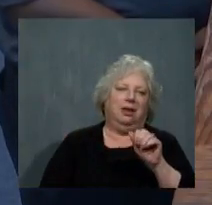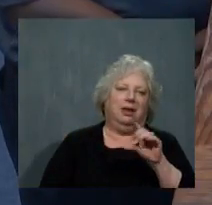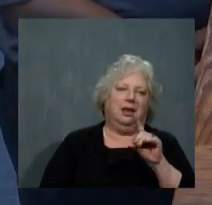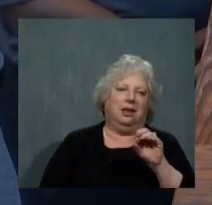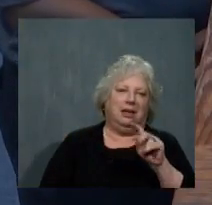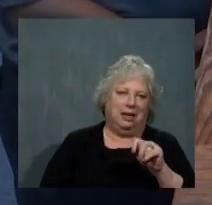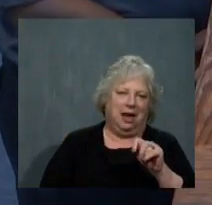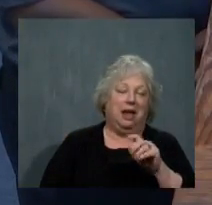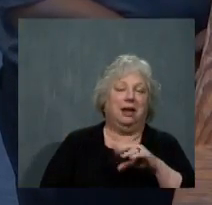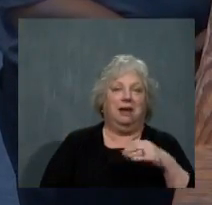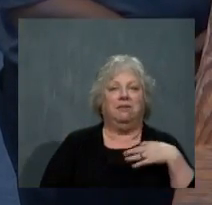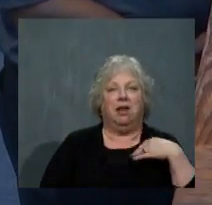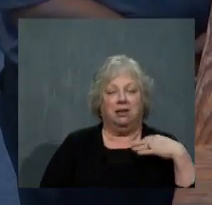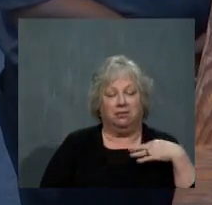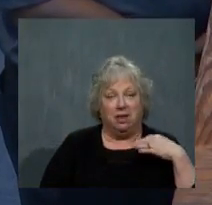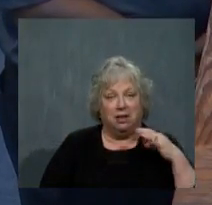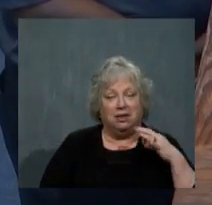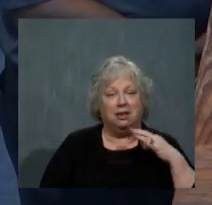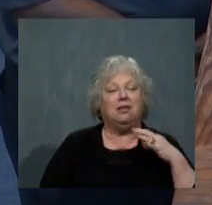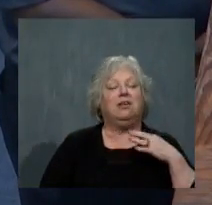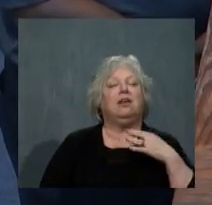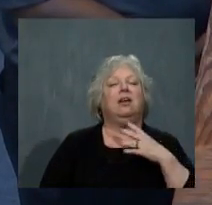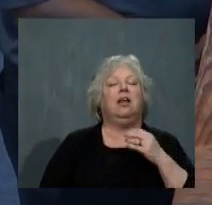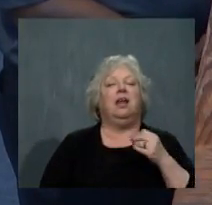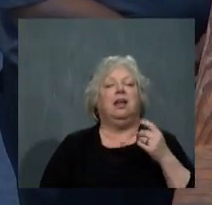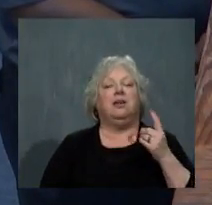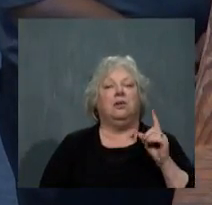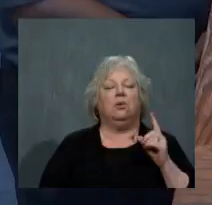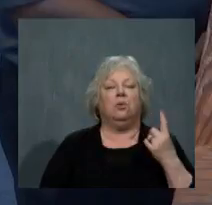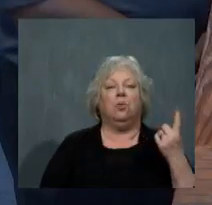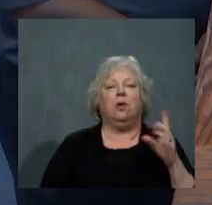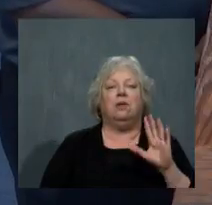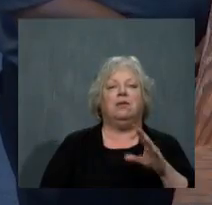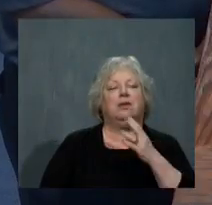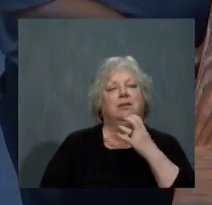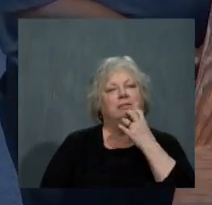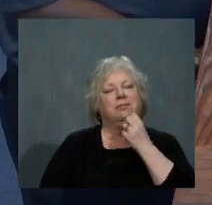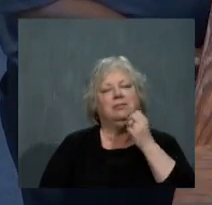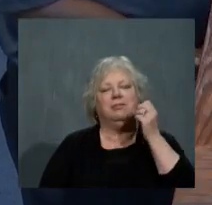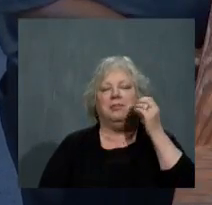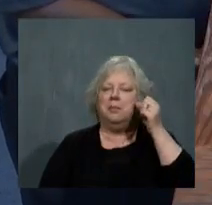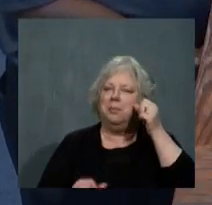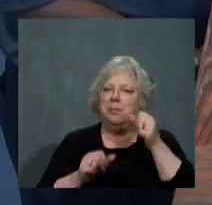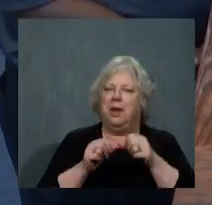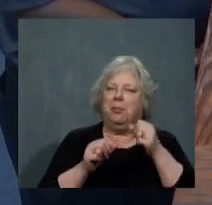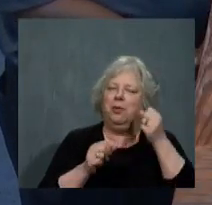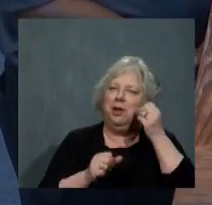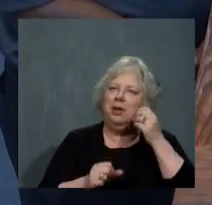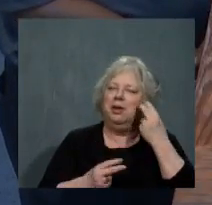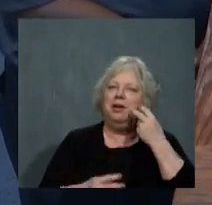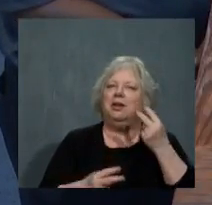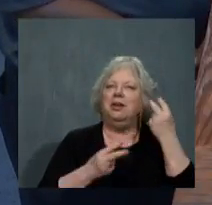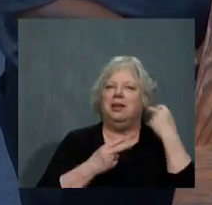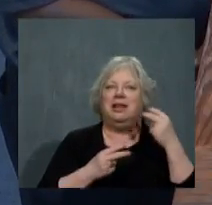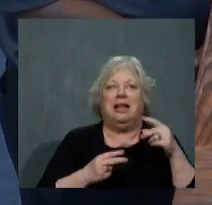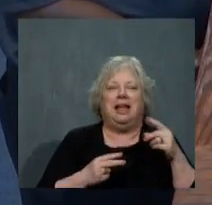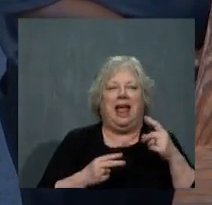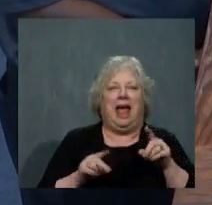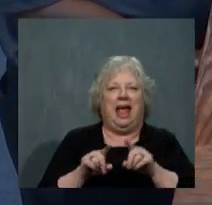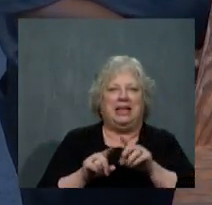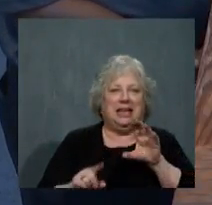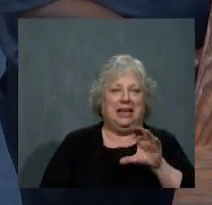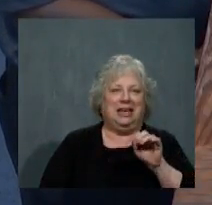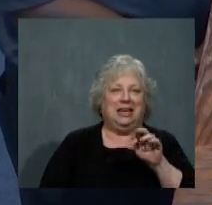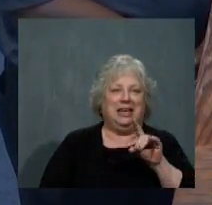as a volunteer. And one of his fond memories was, as a cadet, he got to ride in a police